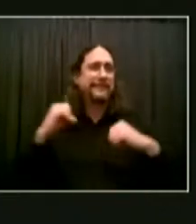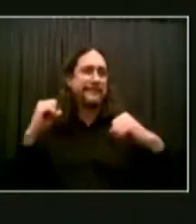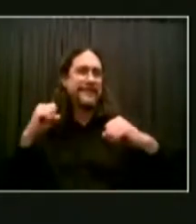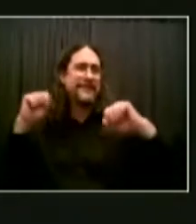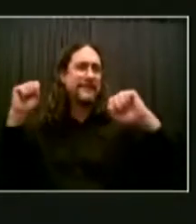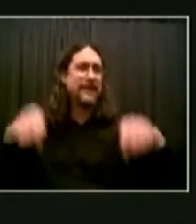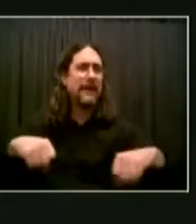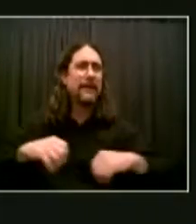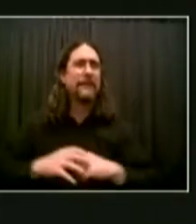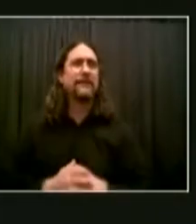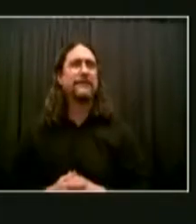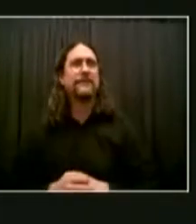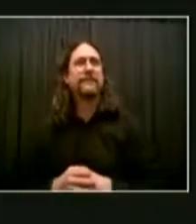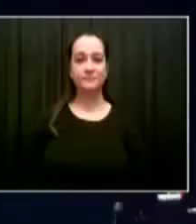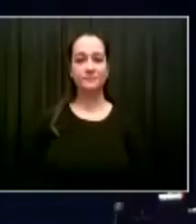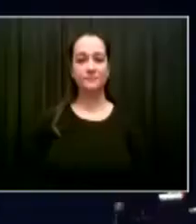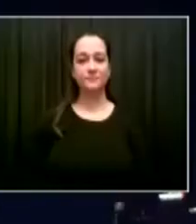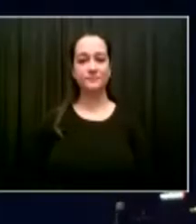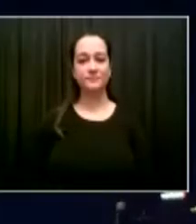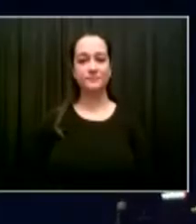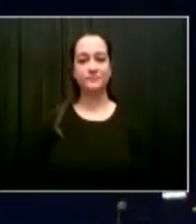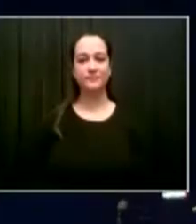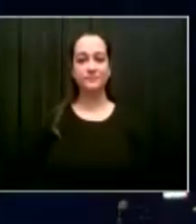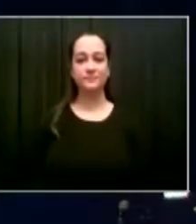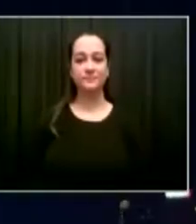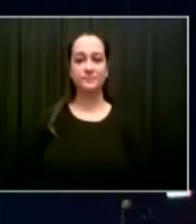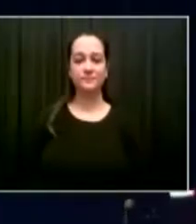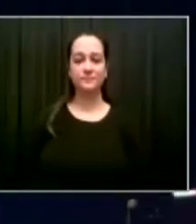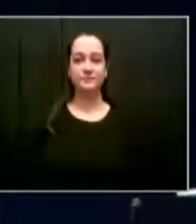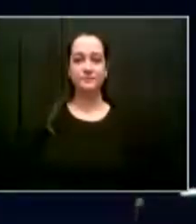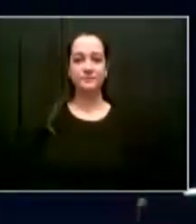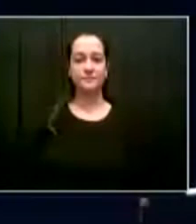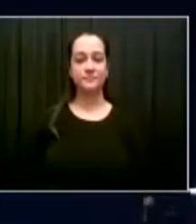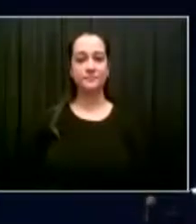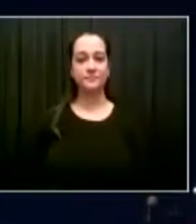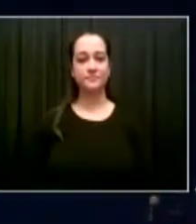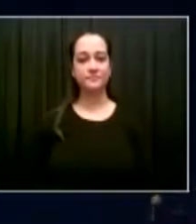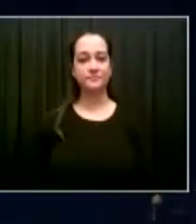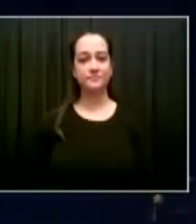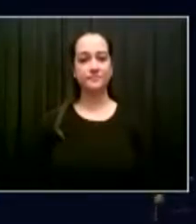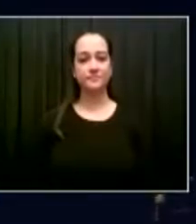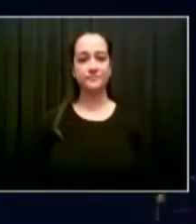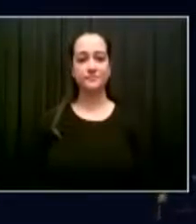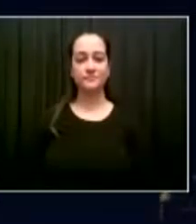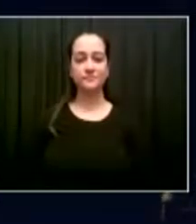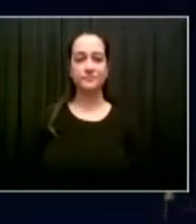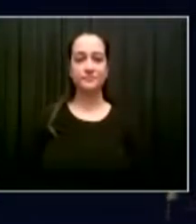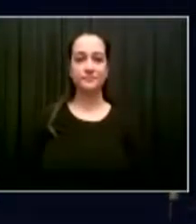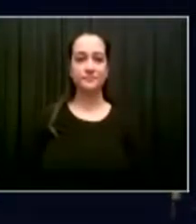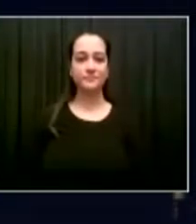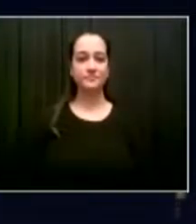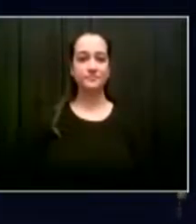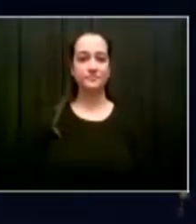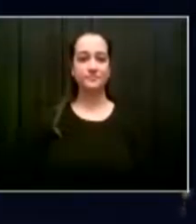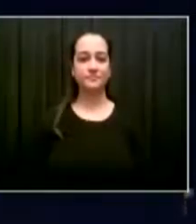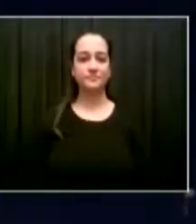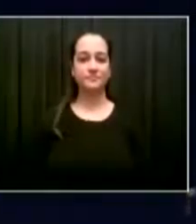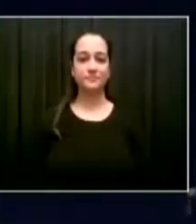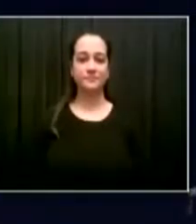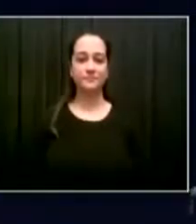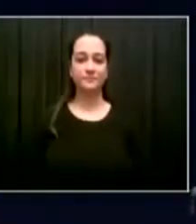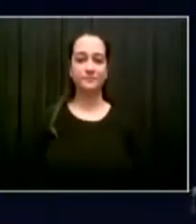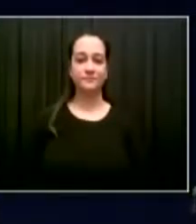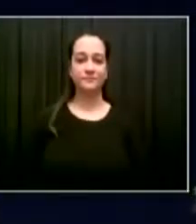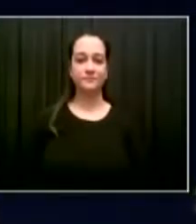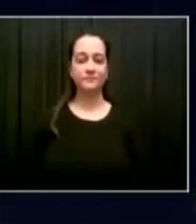ceremony Sunday night to observe 1 year since the first confirmed death from coronavirus in New York City.